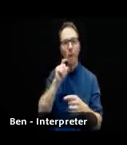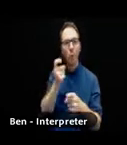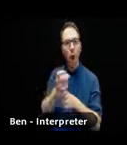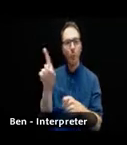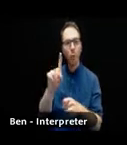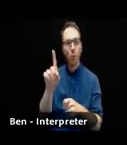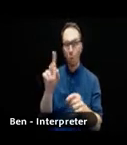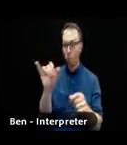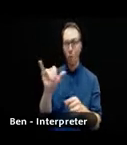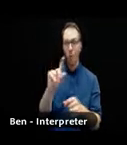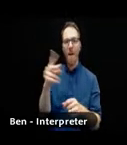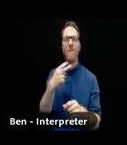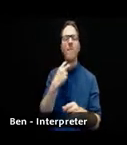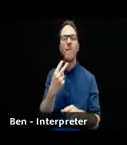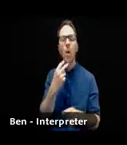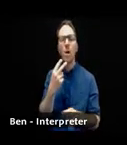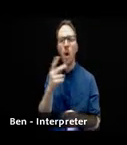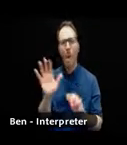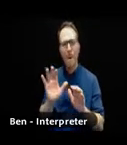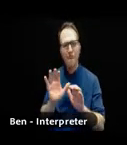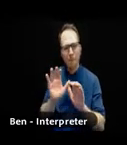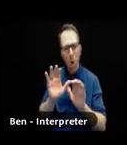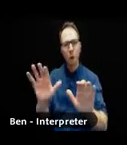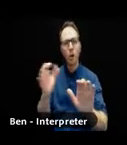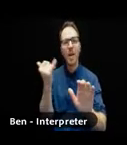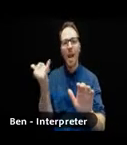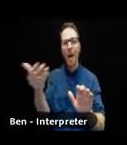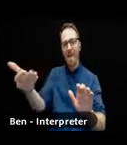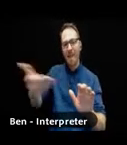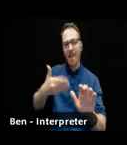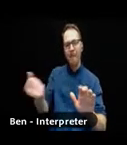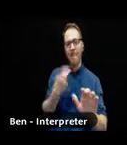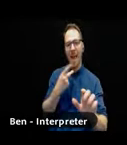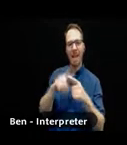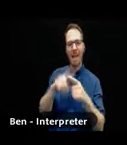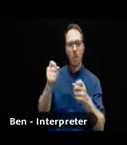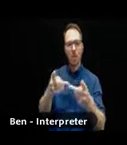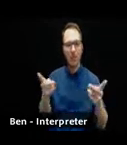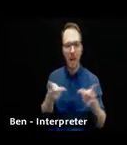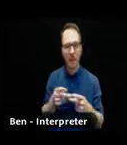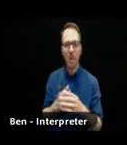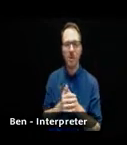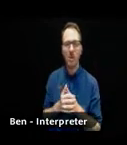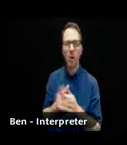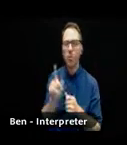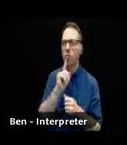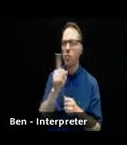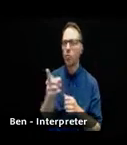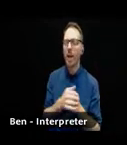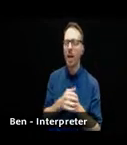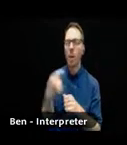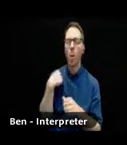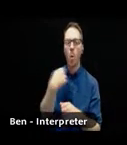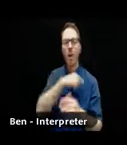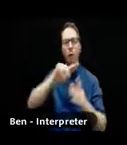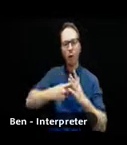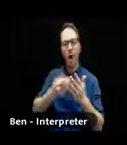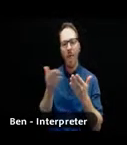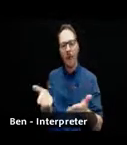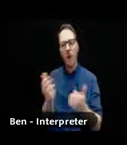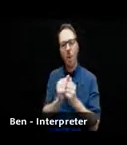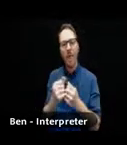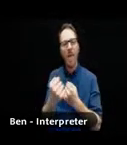that were sort of pushed out but are now being invited back into spaces, really that we start there with